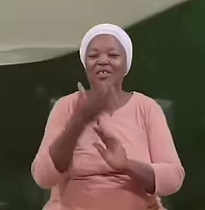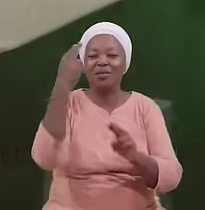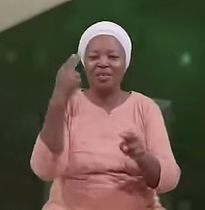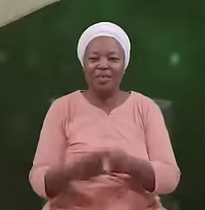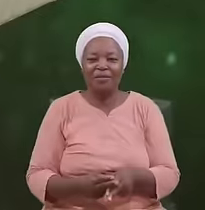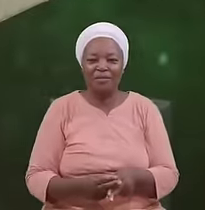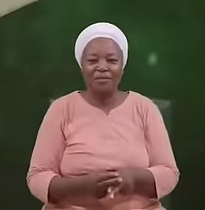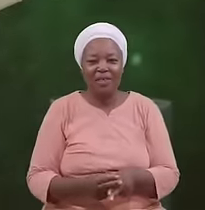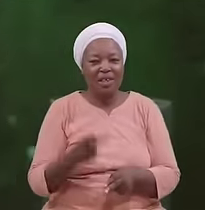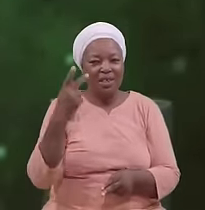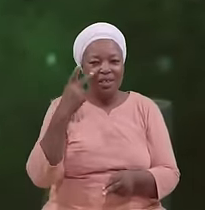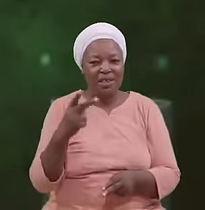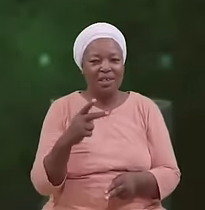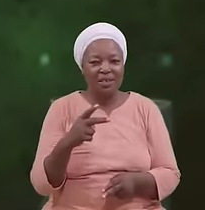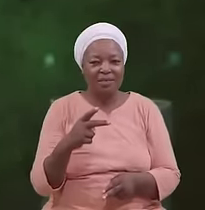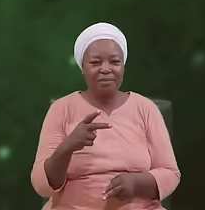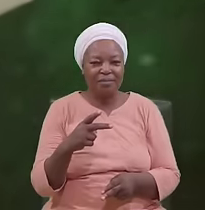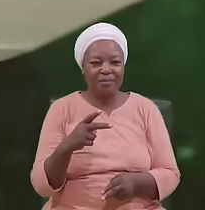at